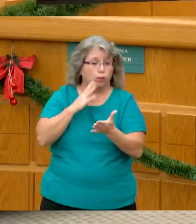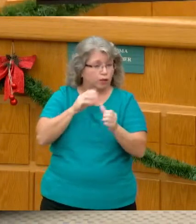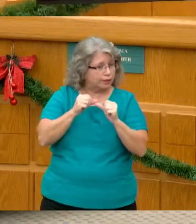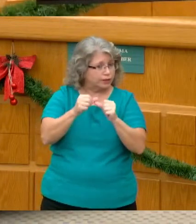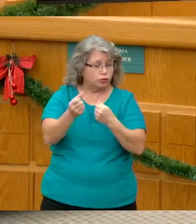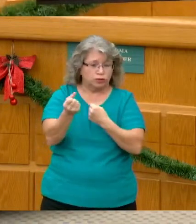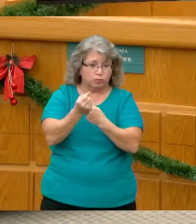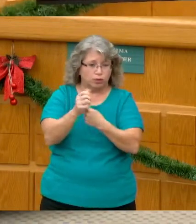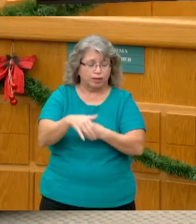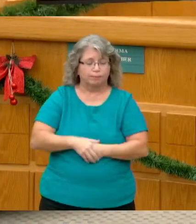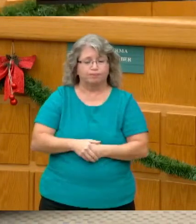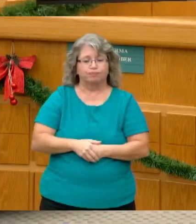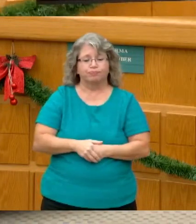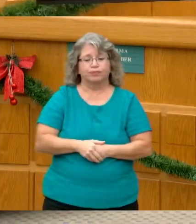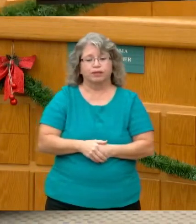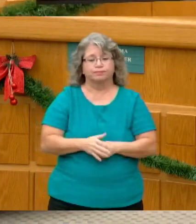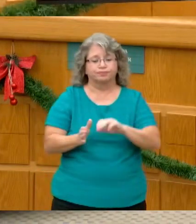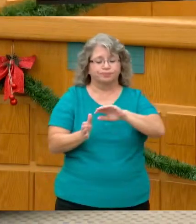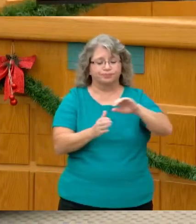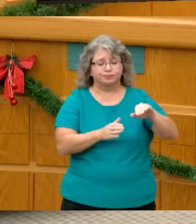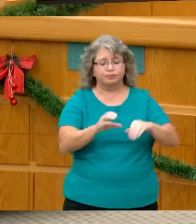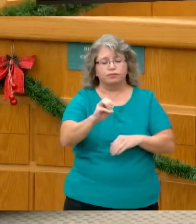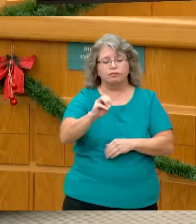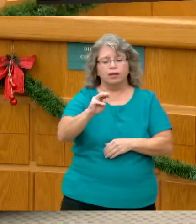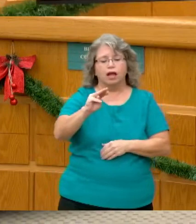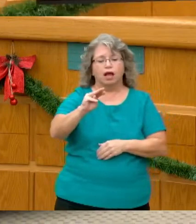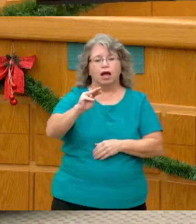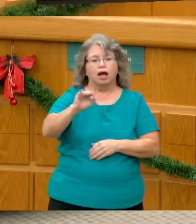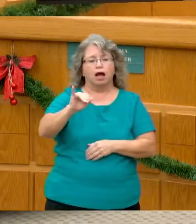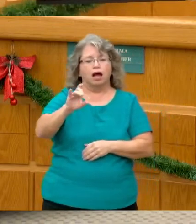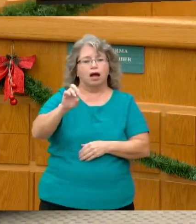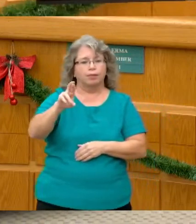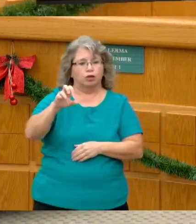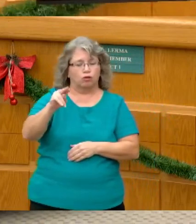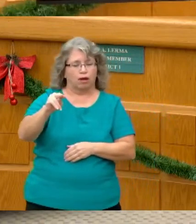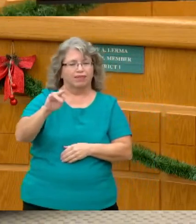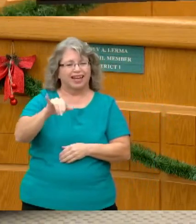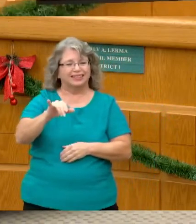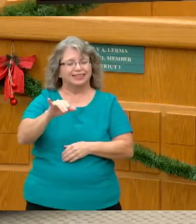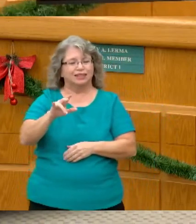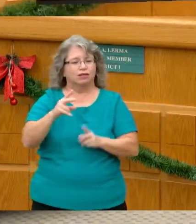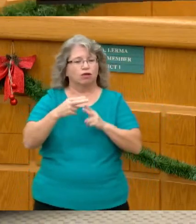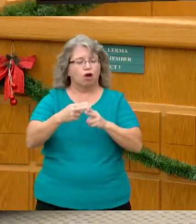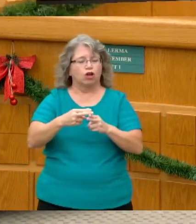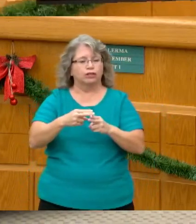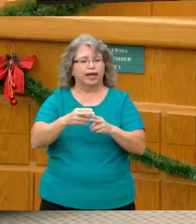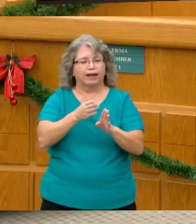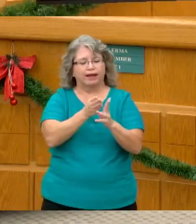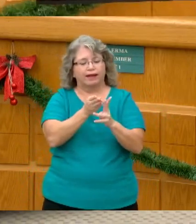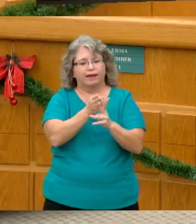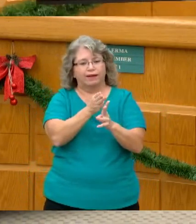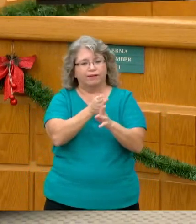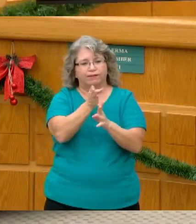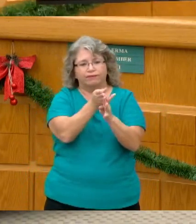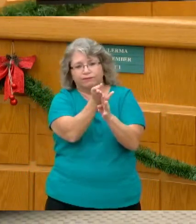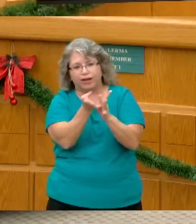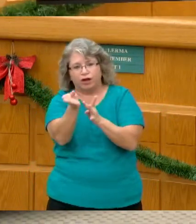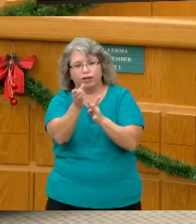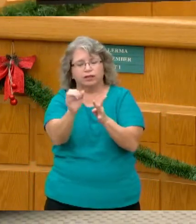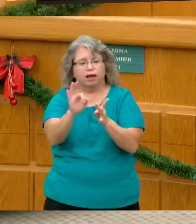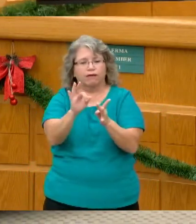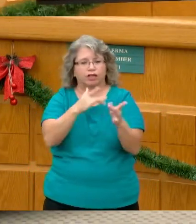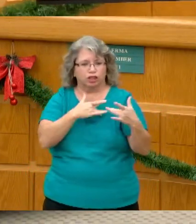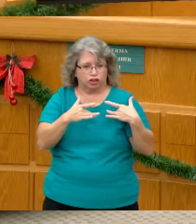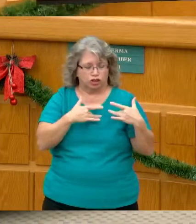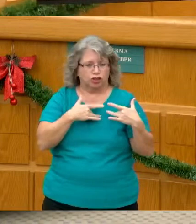variant of concern. The variant has a large number of mutations, on the spike protein. What does that mean? That means